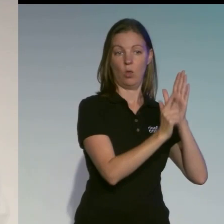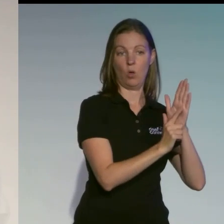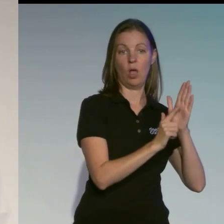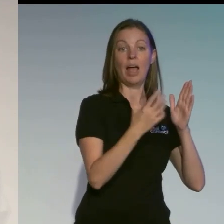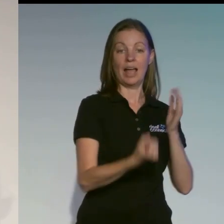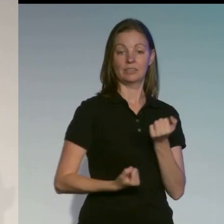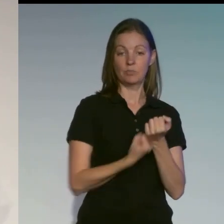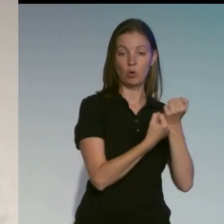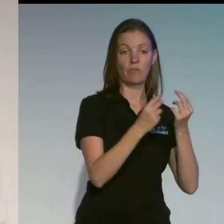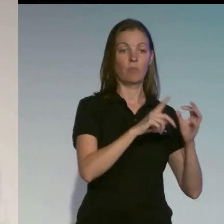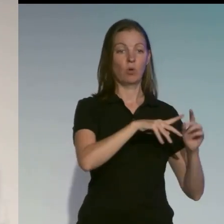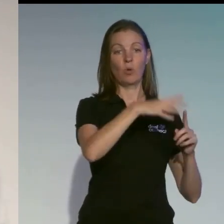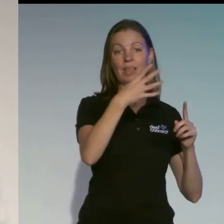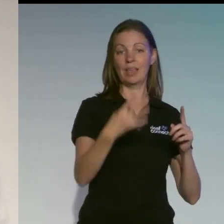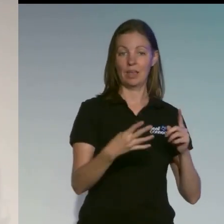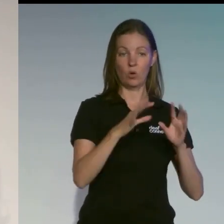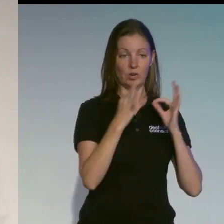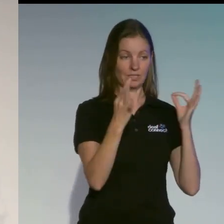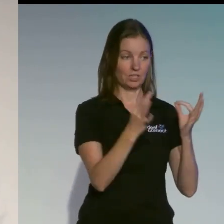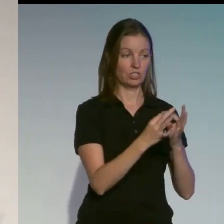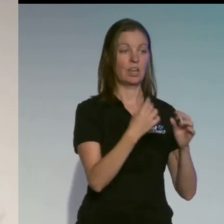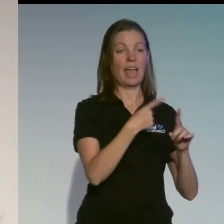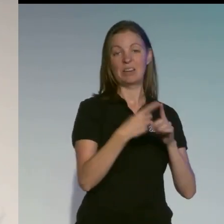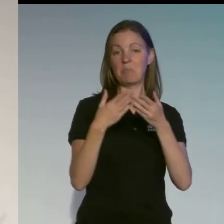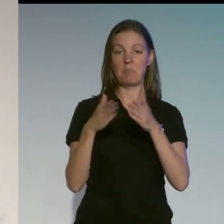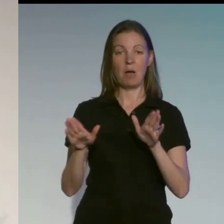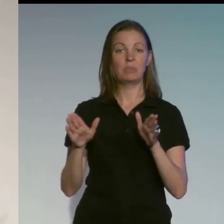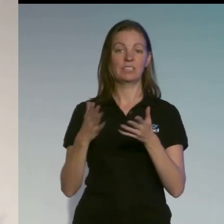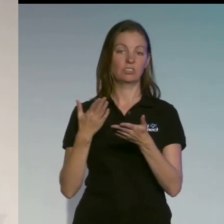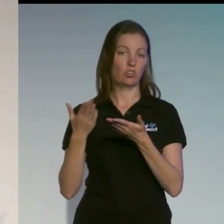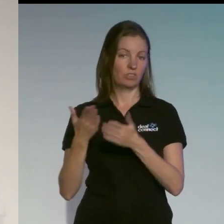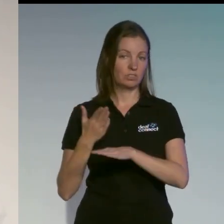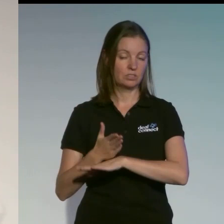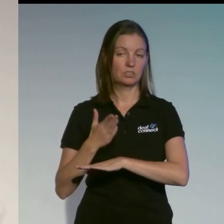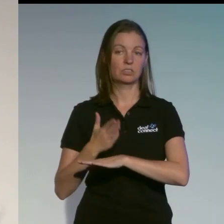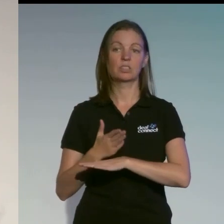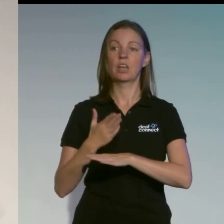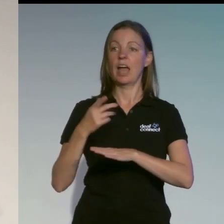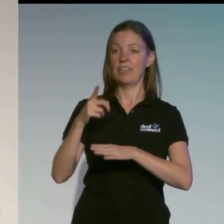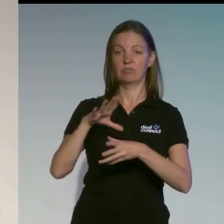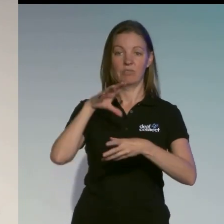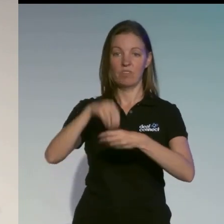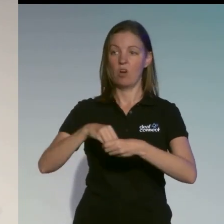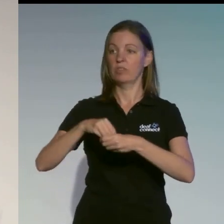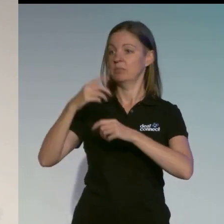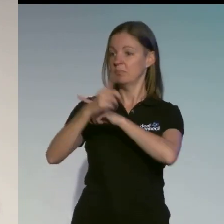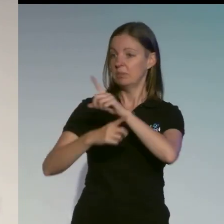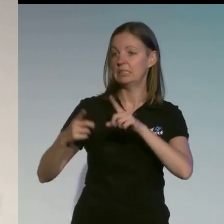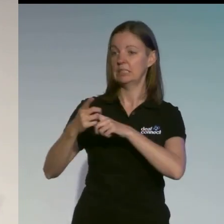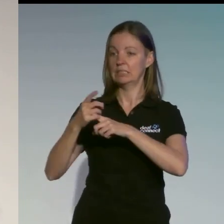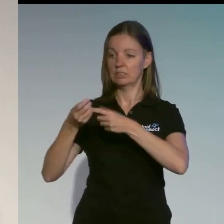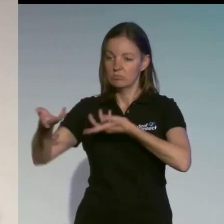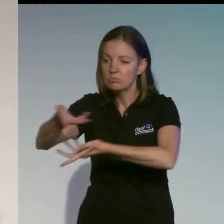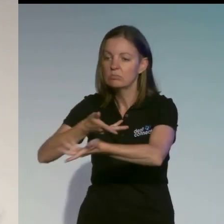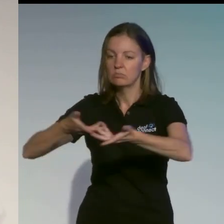health organisation Thorn Harbour Health and public servants on whiteboards and in joint video meetings with tears and biscuits and coffee